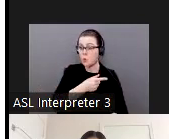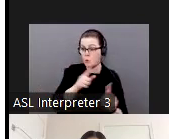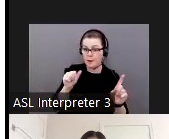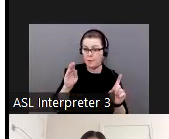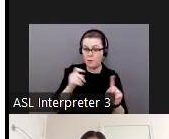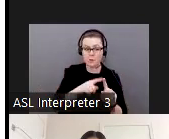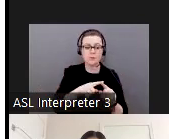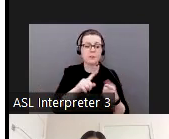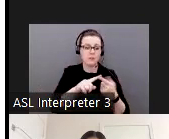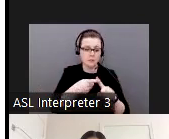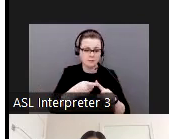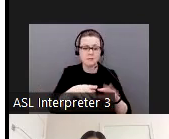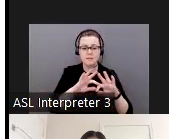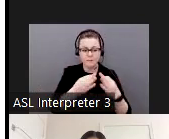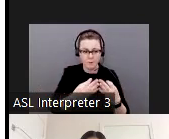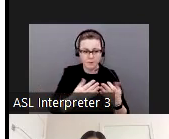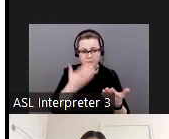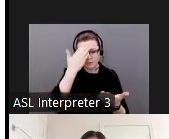that is causing the harm.